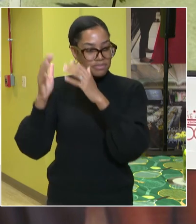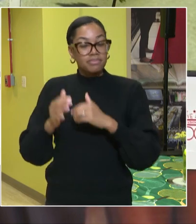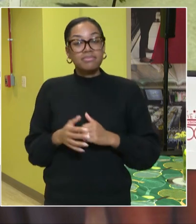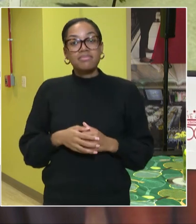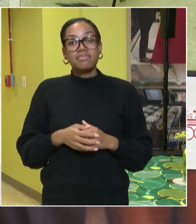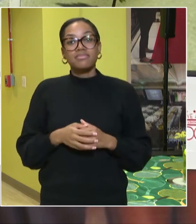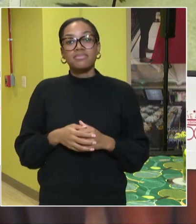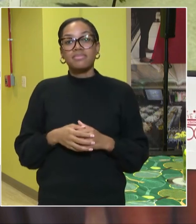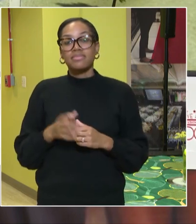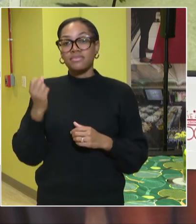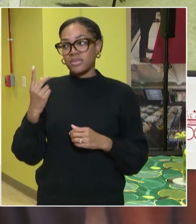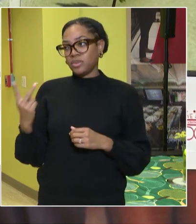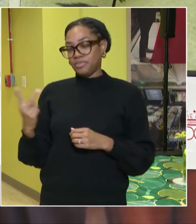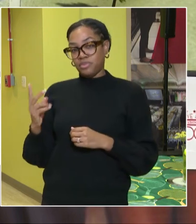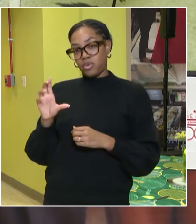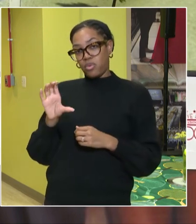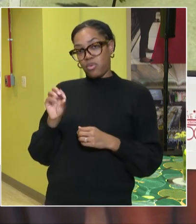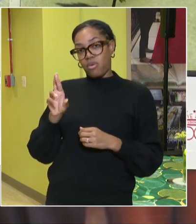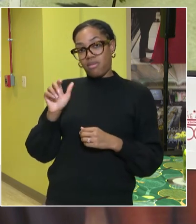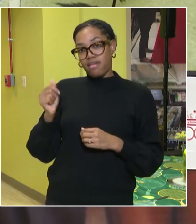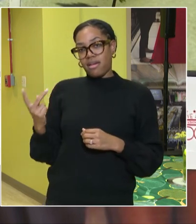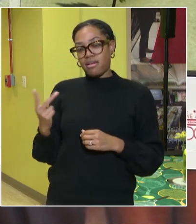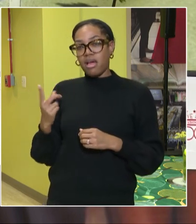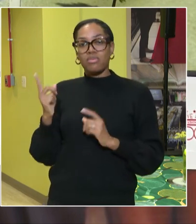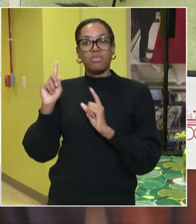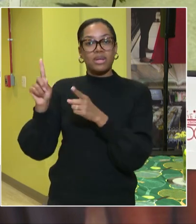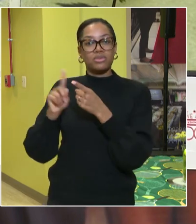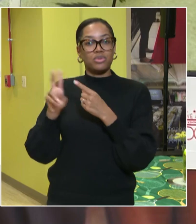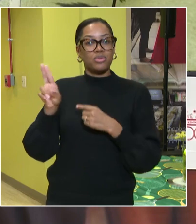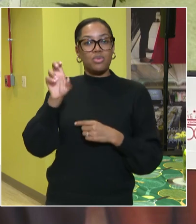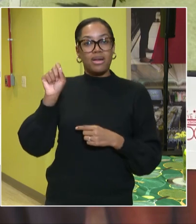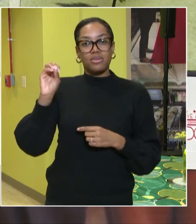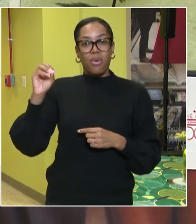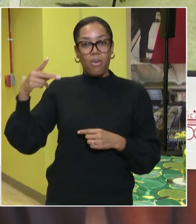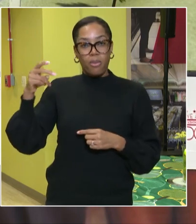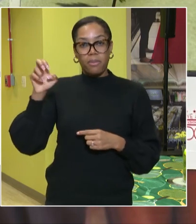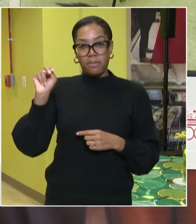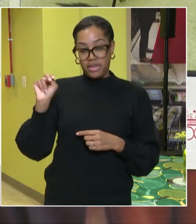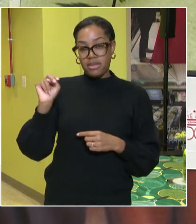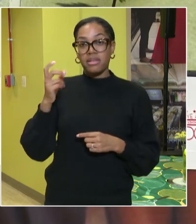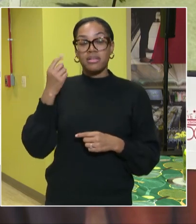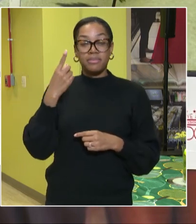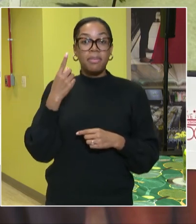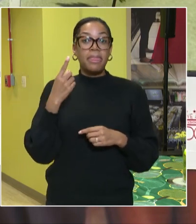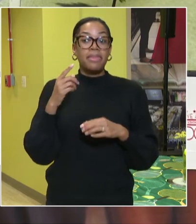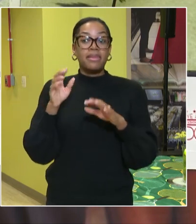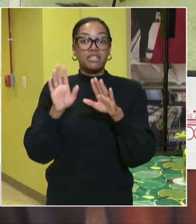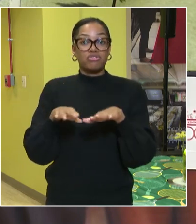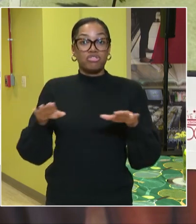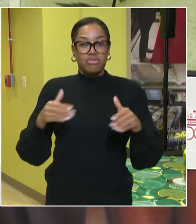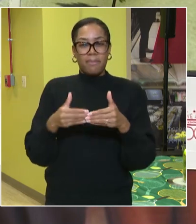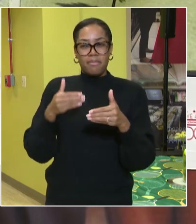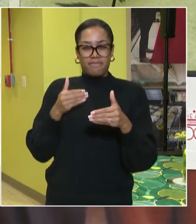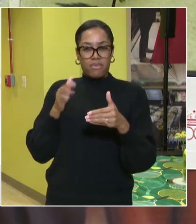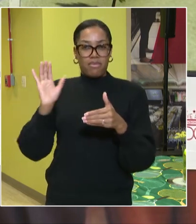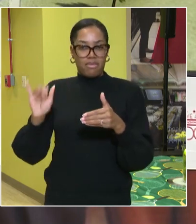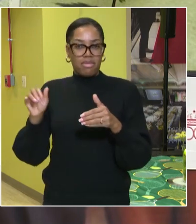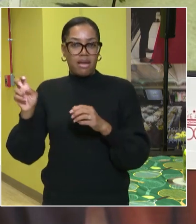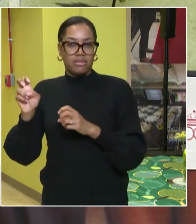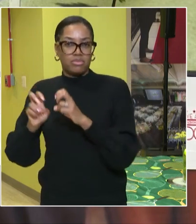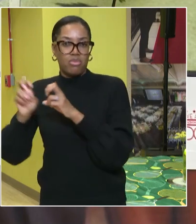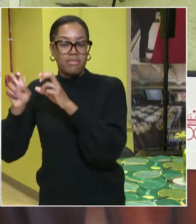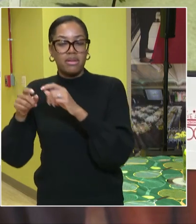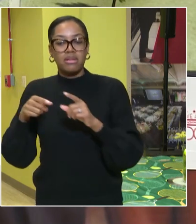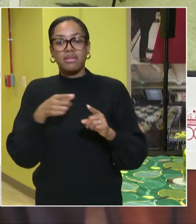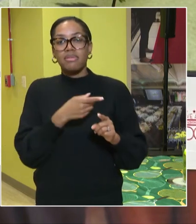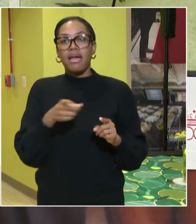Cora and I went up to the U.S. Open, also where our children, before the Open, get to experience